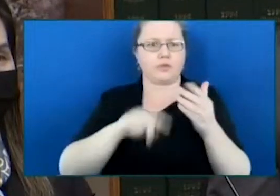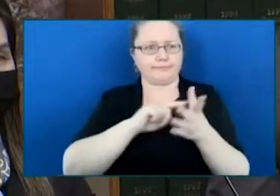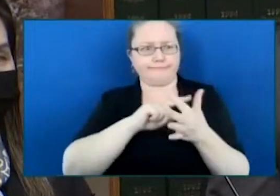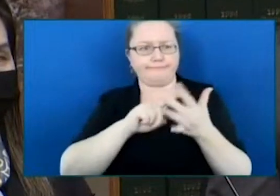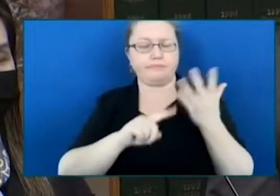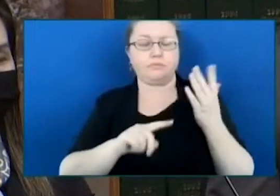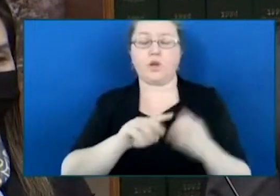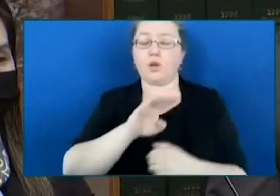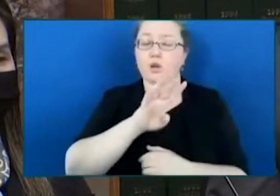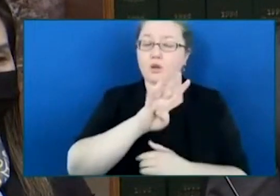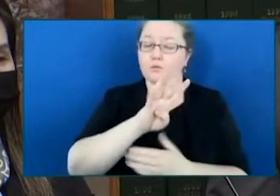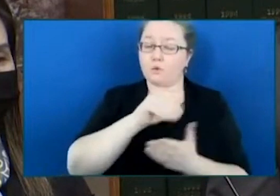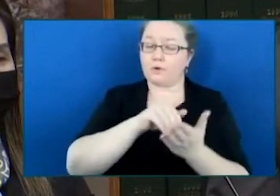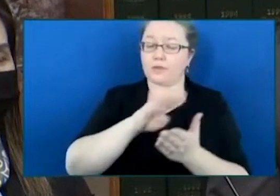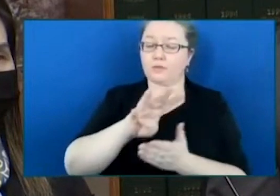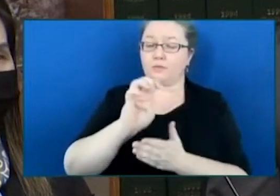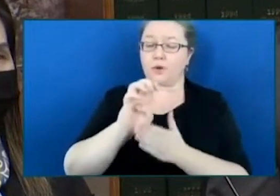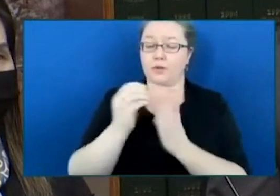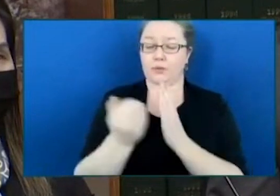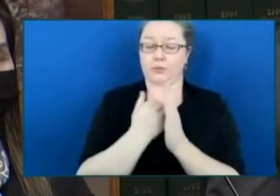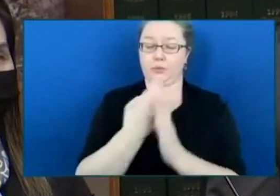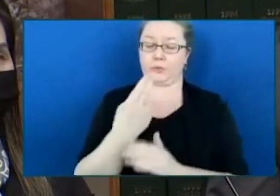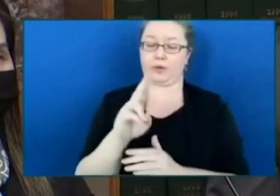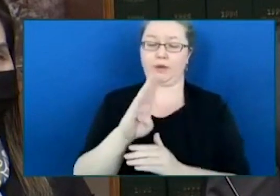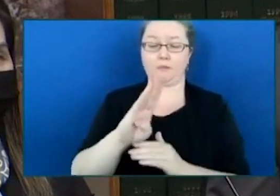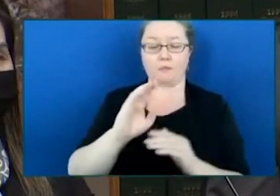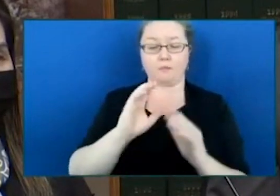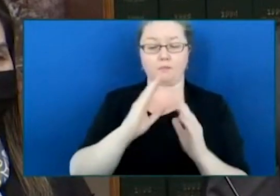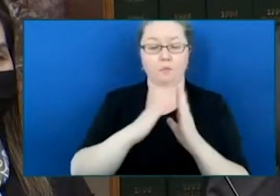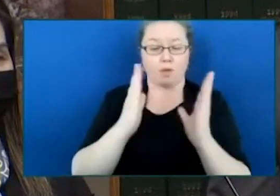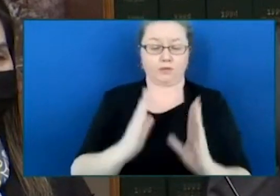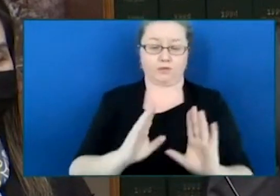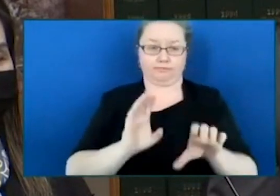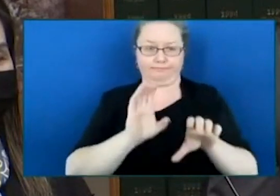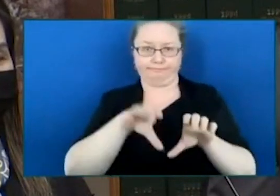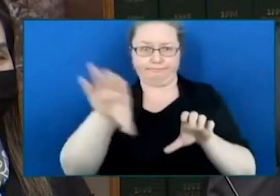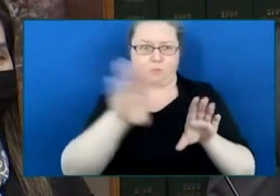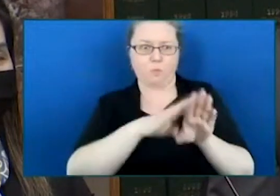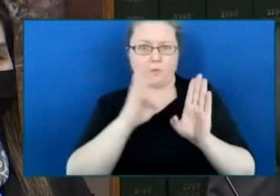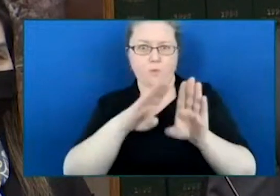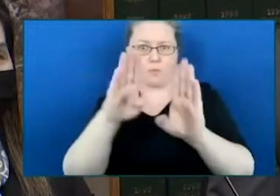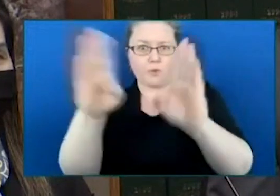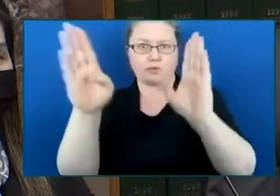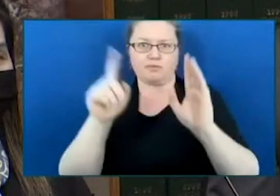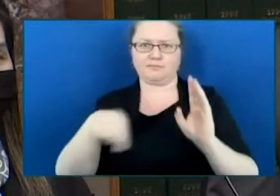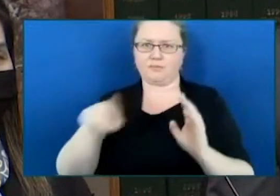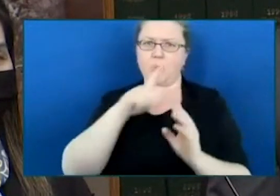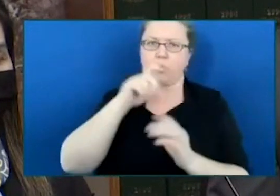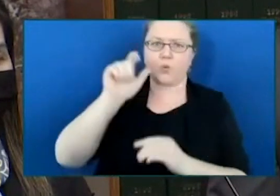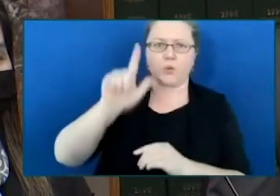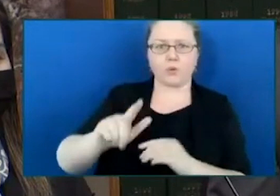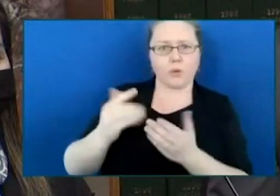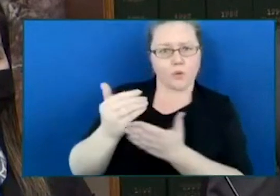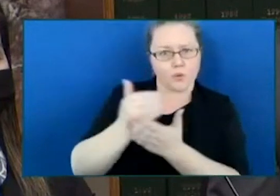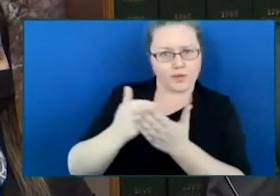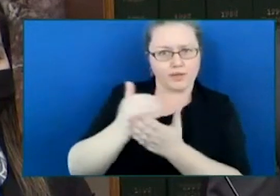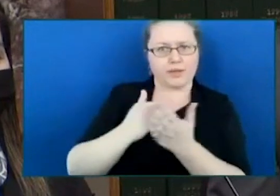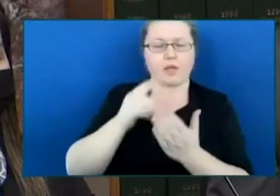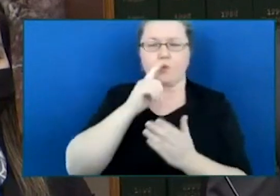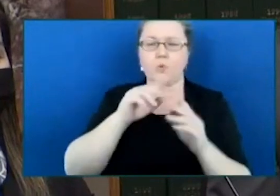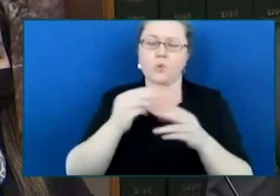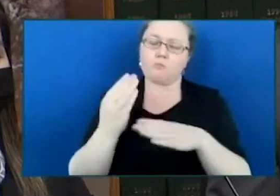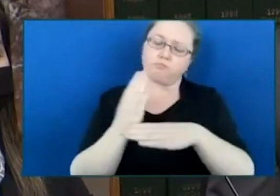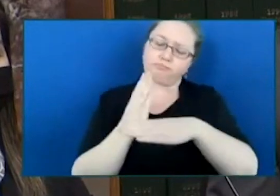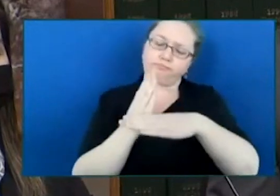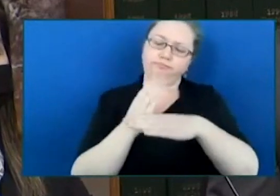Hub homes are open or underway for middle-income families. And now, Budget 2022 will add more staff to help